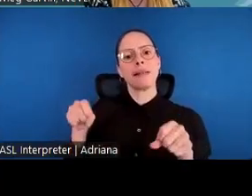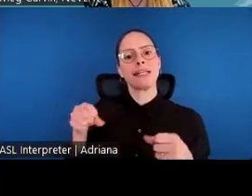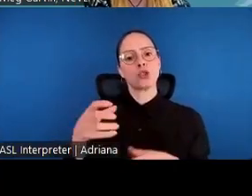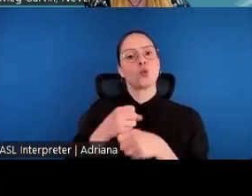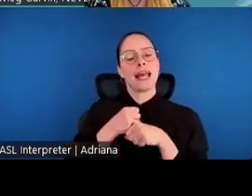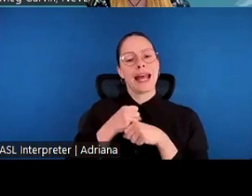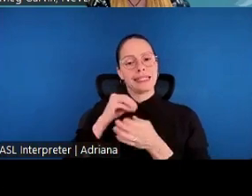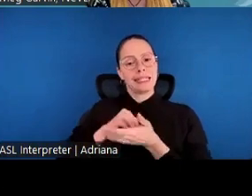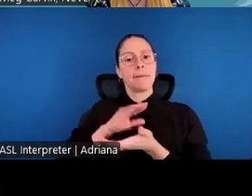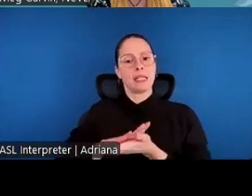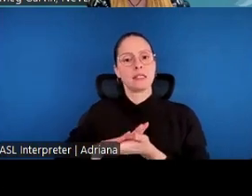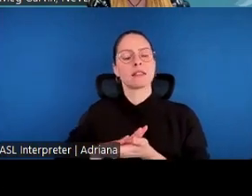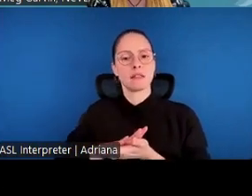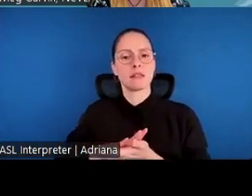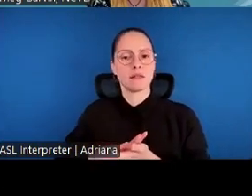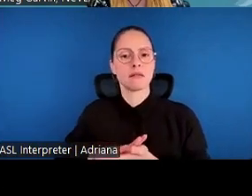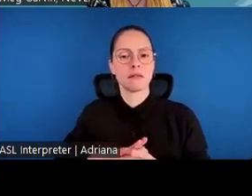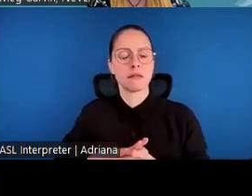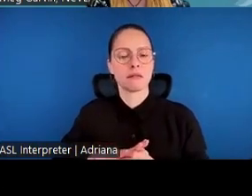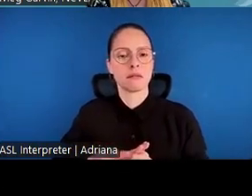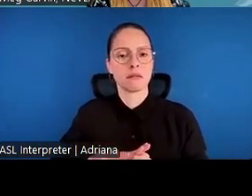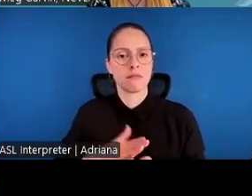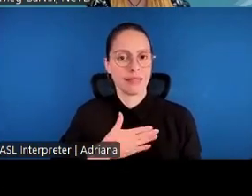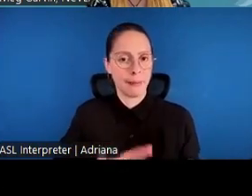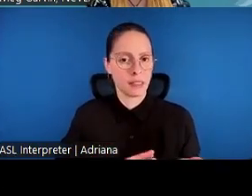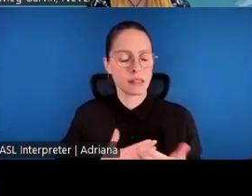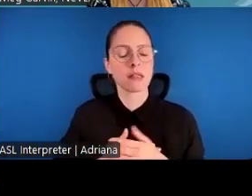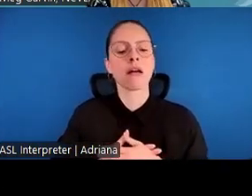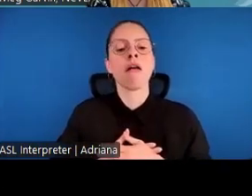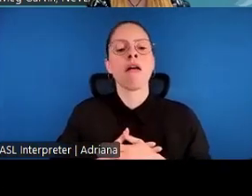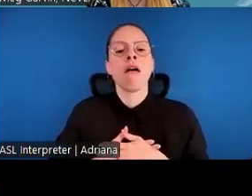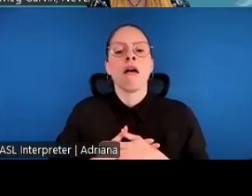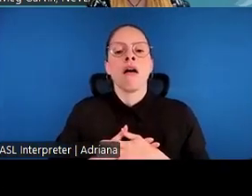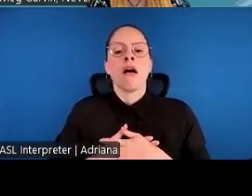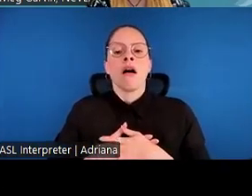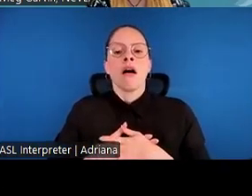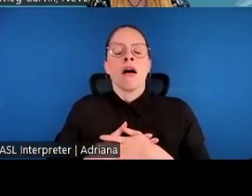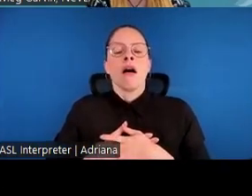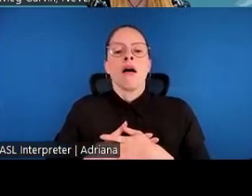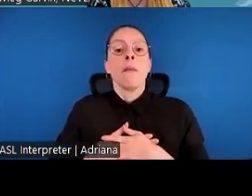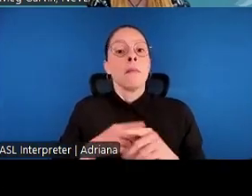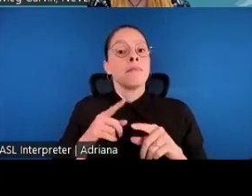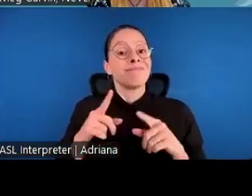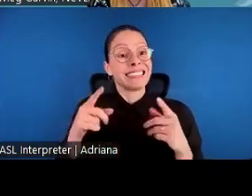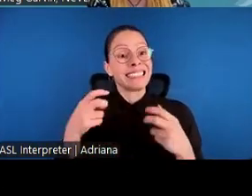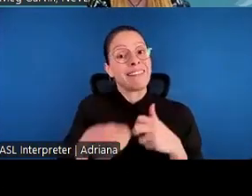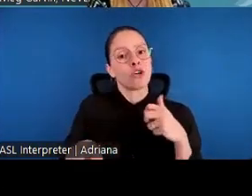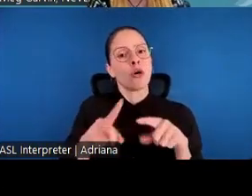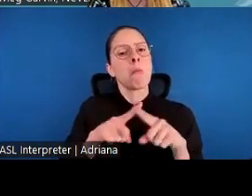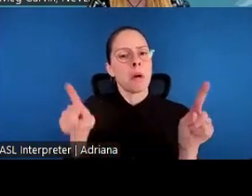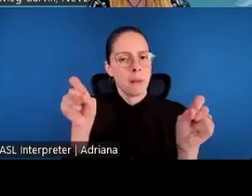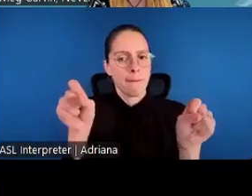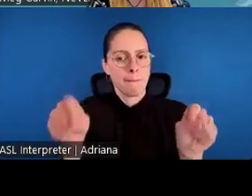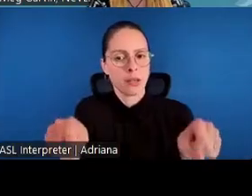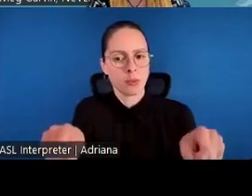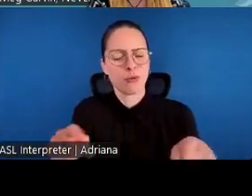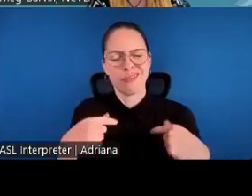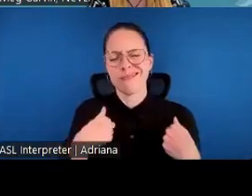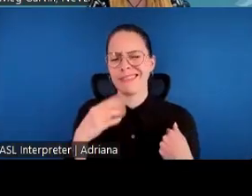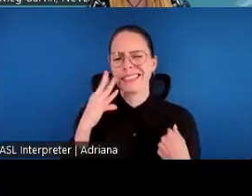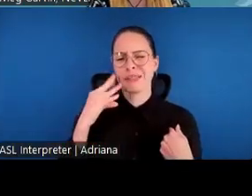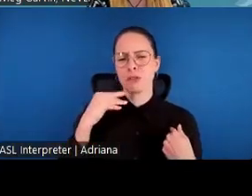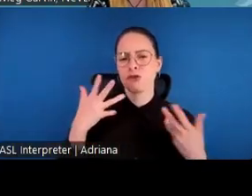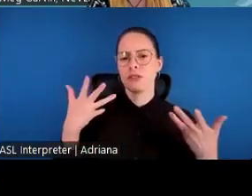difficult, but we can get them. And I even had one that was, after that was done, the victim decided they wanted to go back